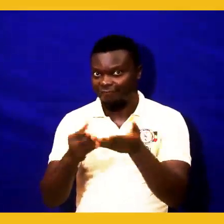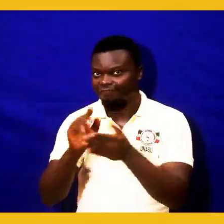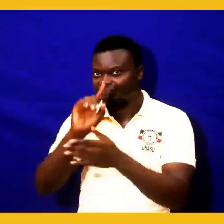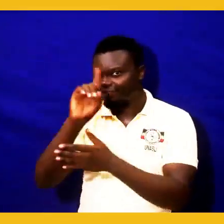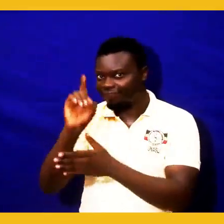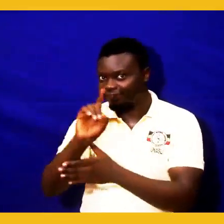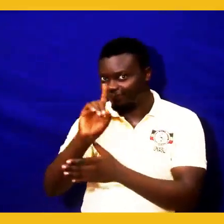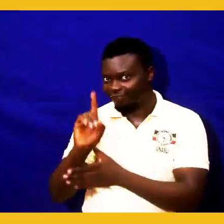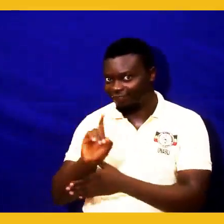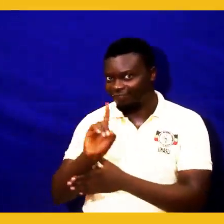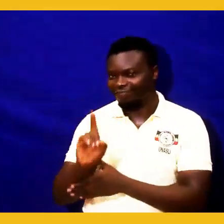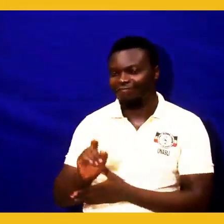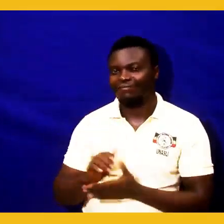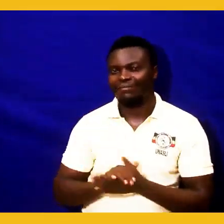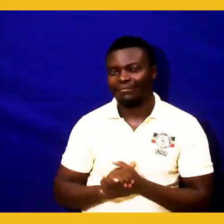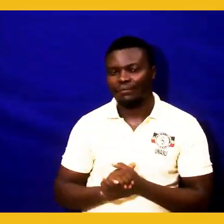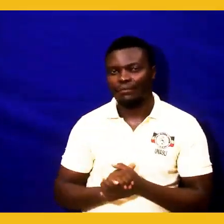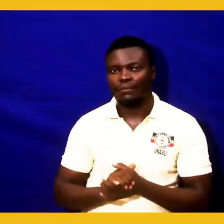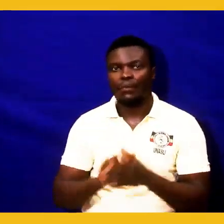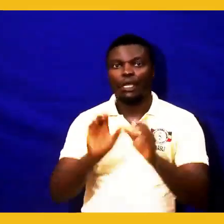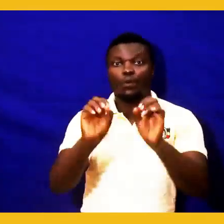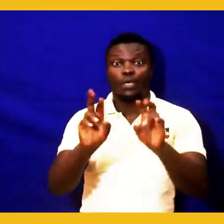to give.